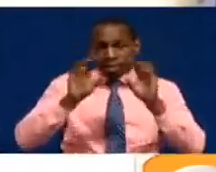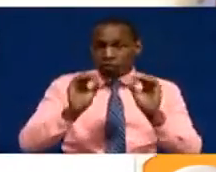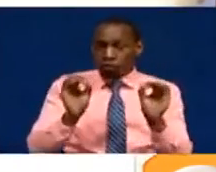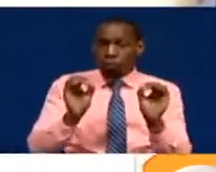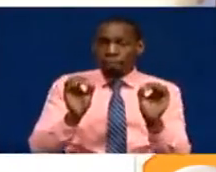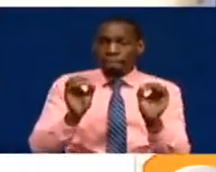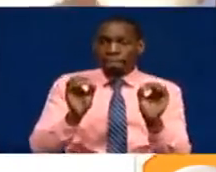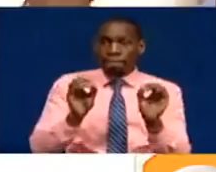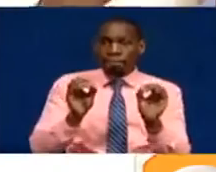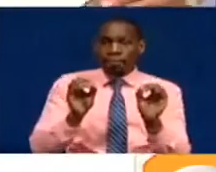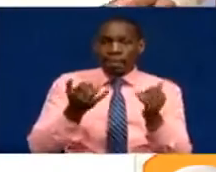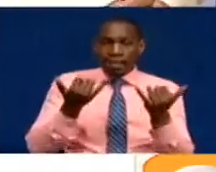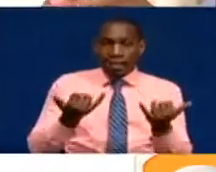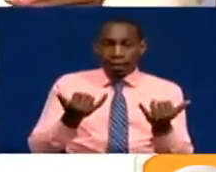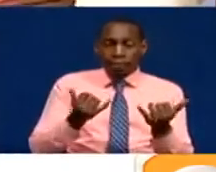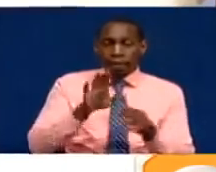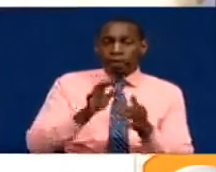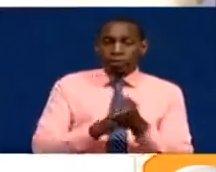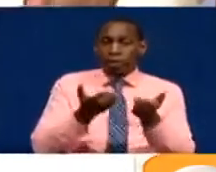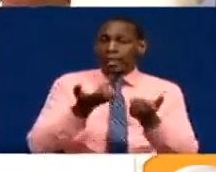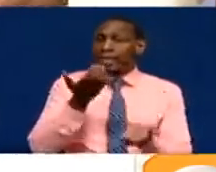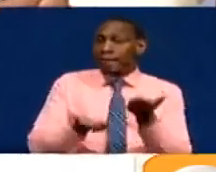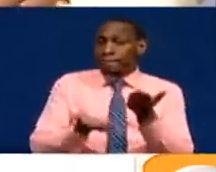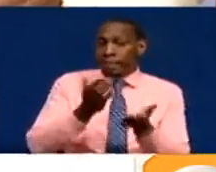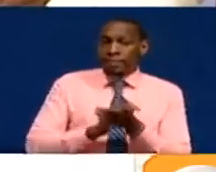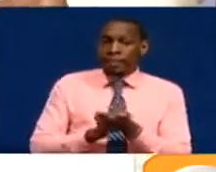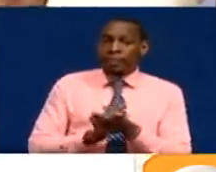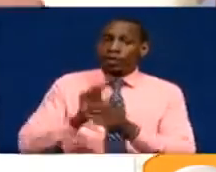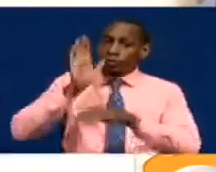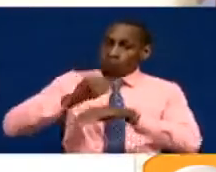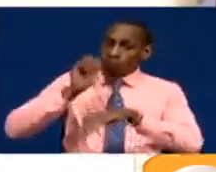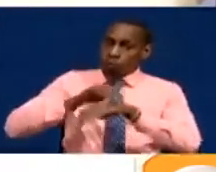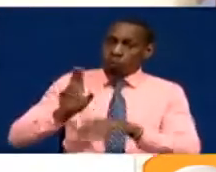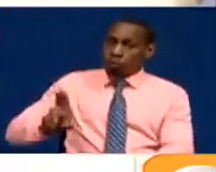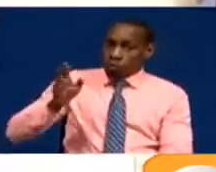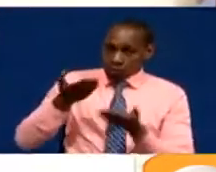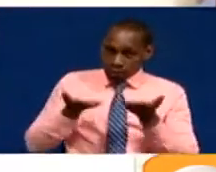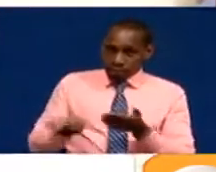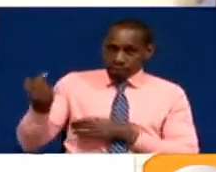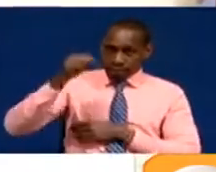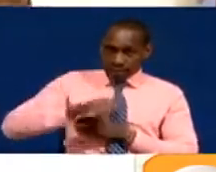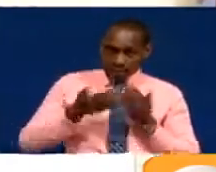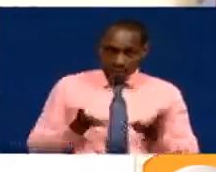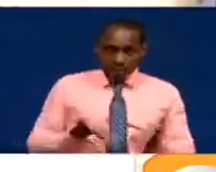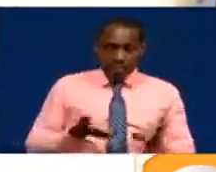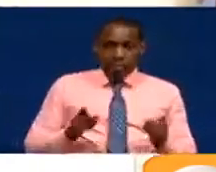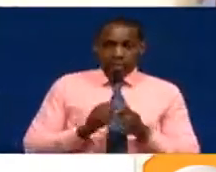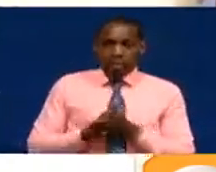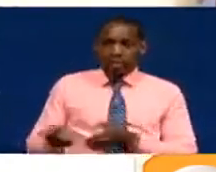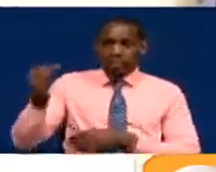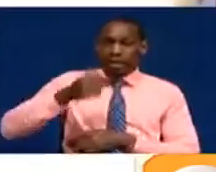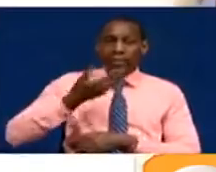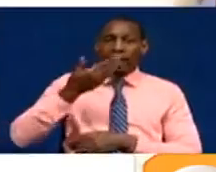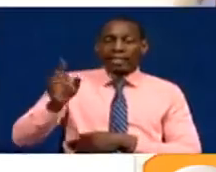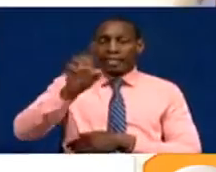of such a thing, then you need to perhaps call Uhuru Kenyatta here and have him come